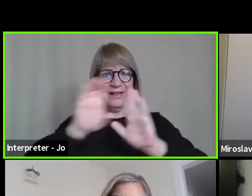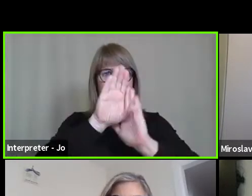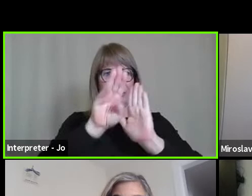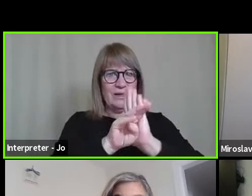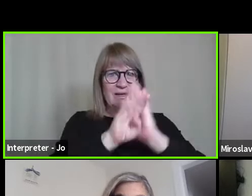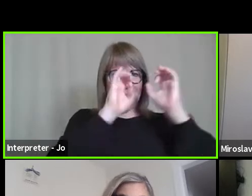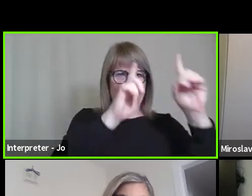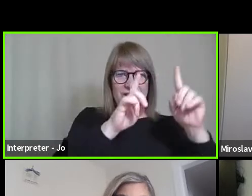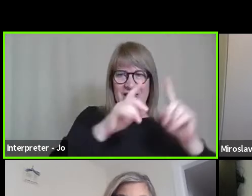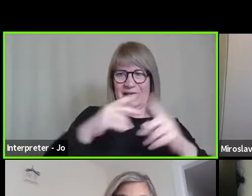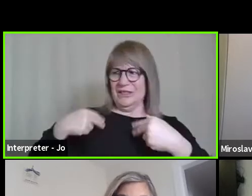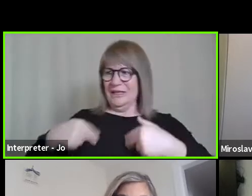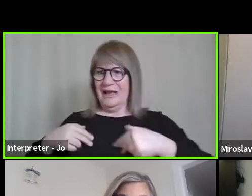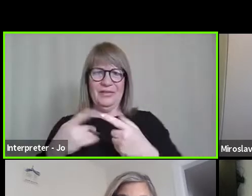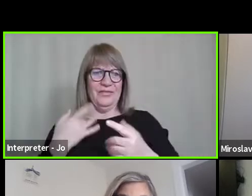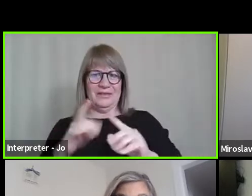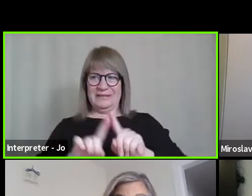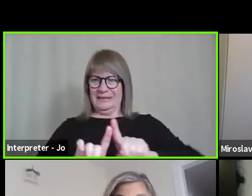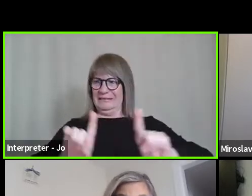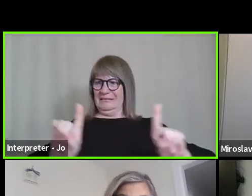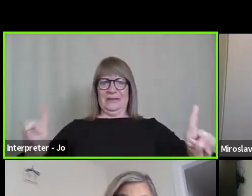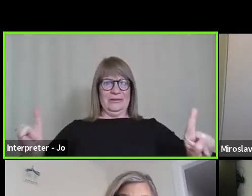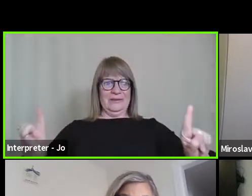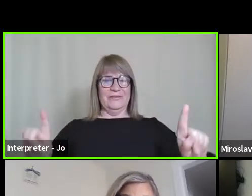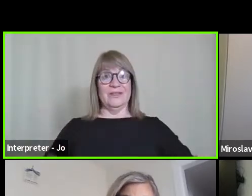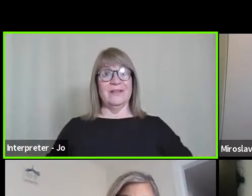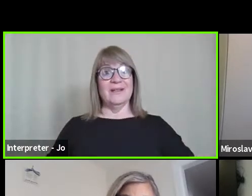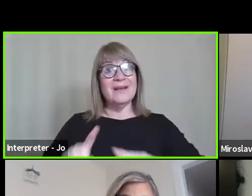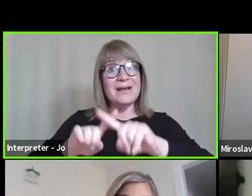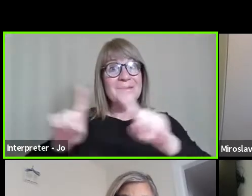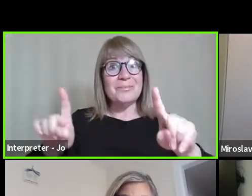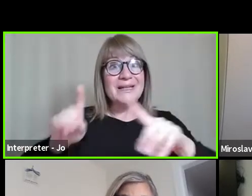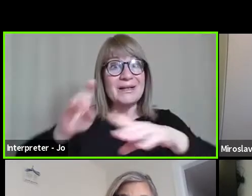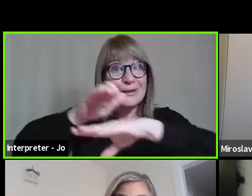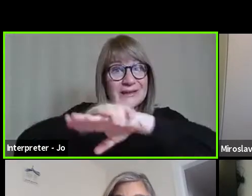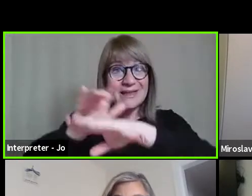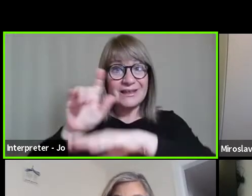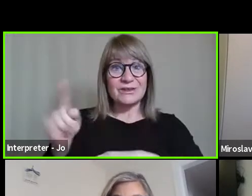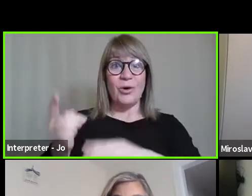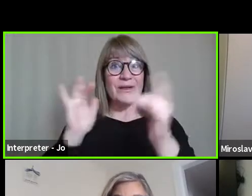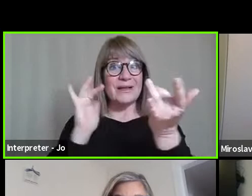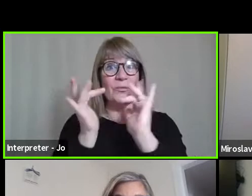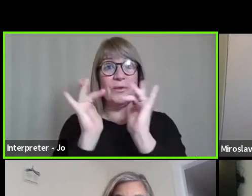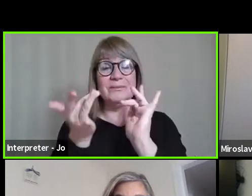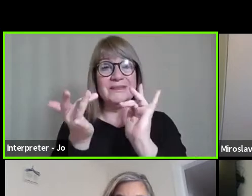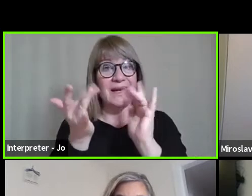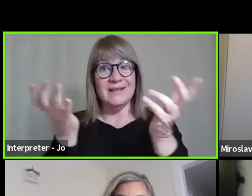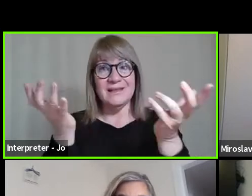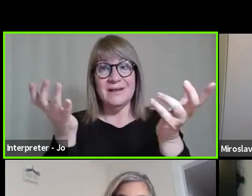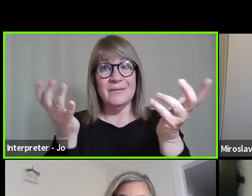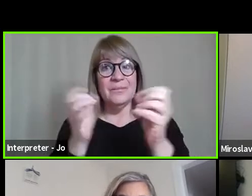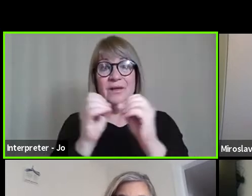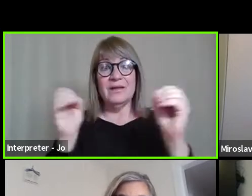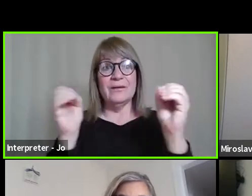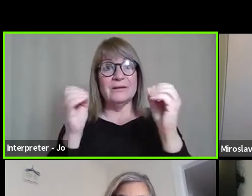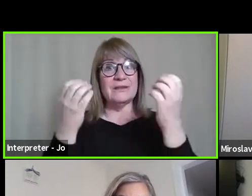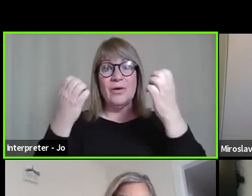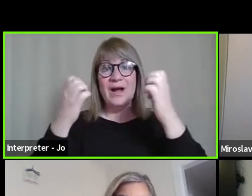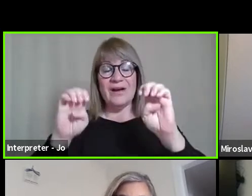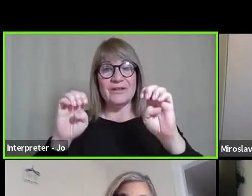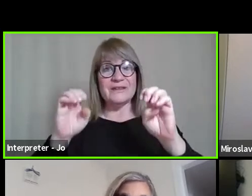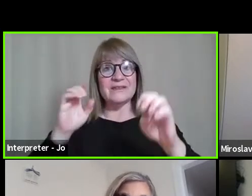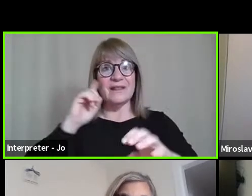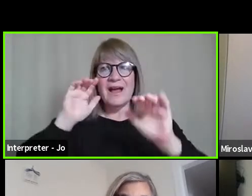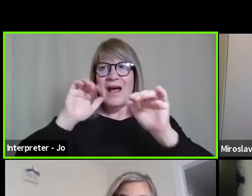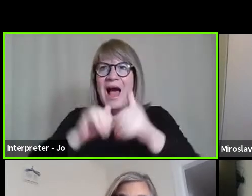side um there was not it was english only on the website and there was not concerted efforts to really think about the ways in which we can